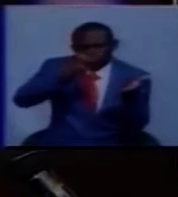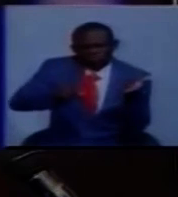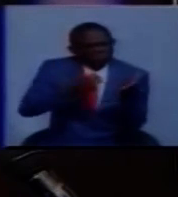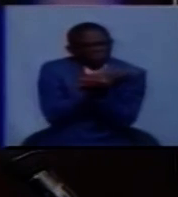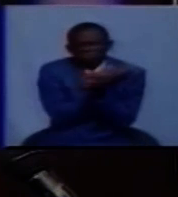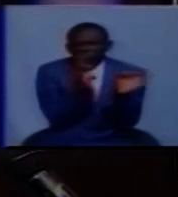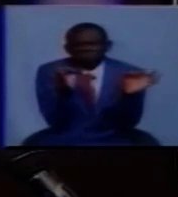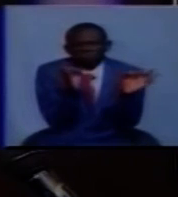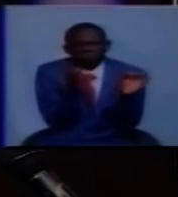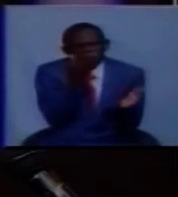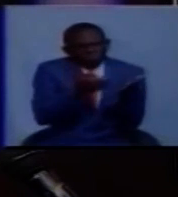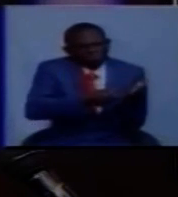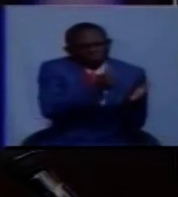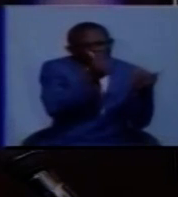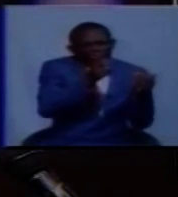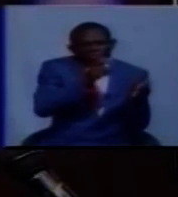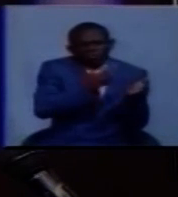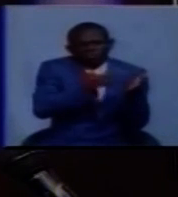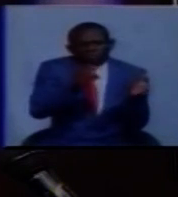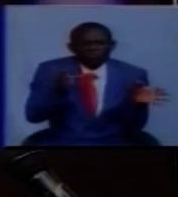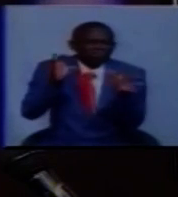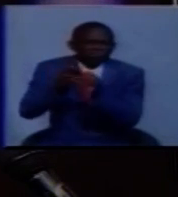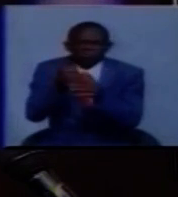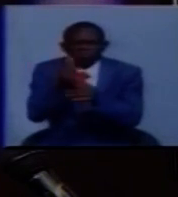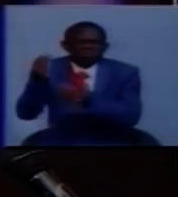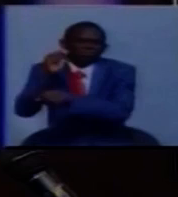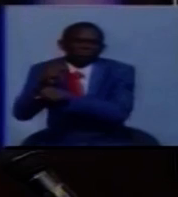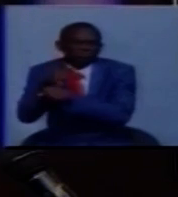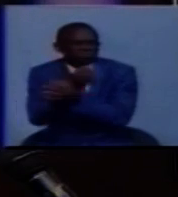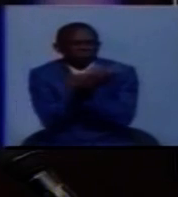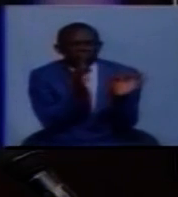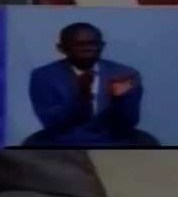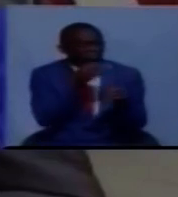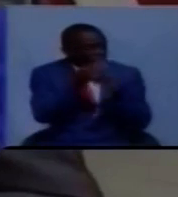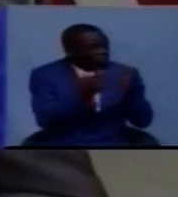them. Not necessarily, because the issue is